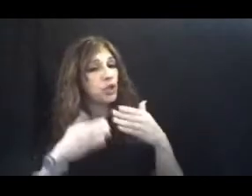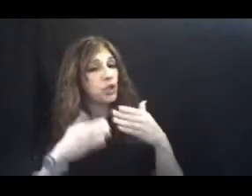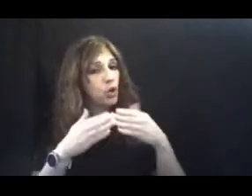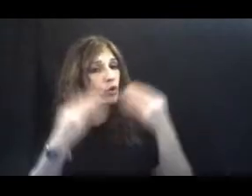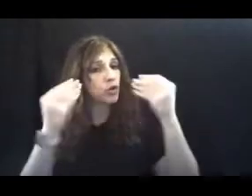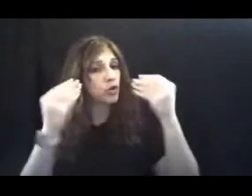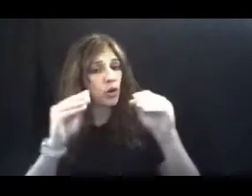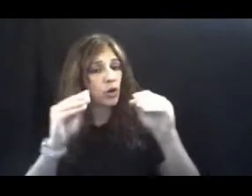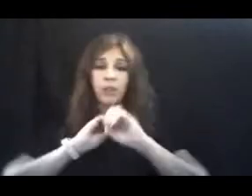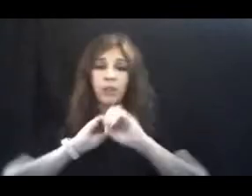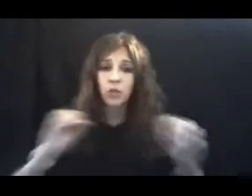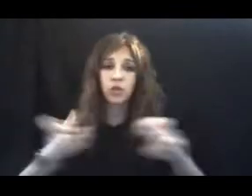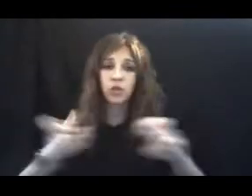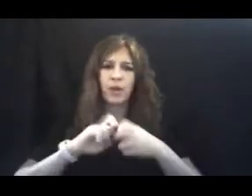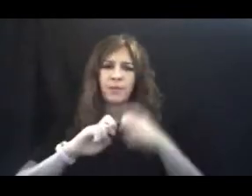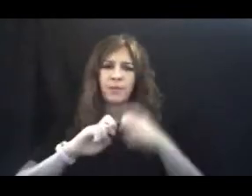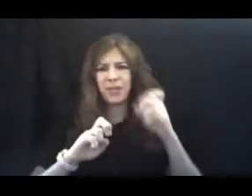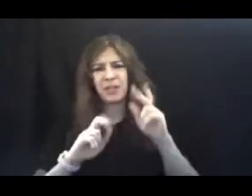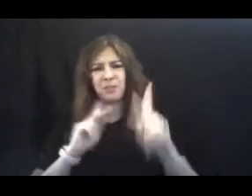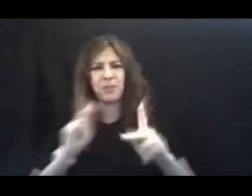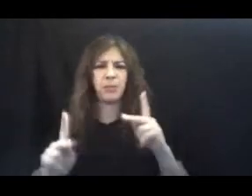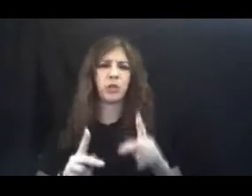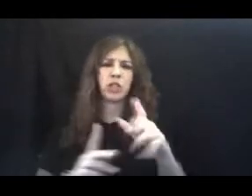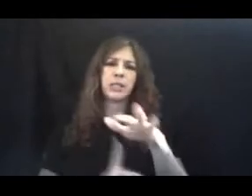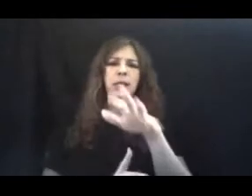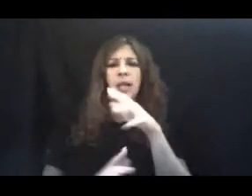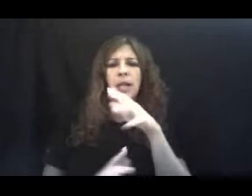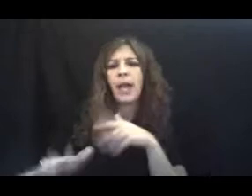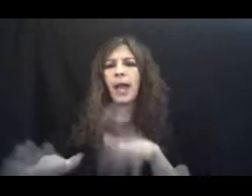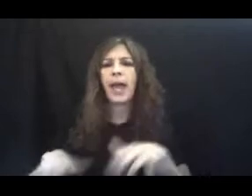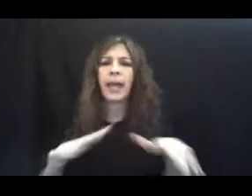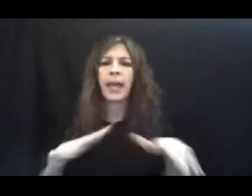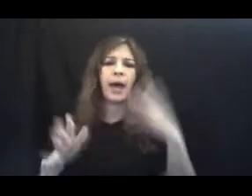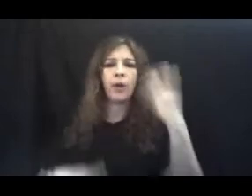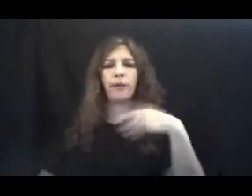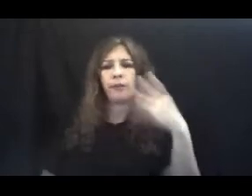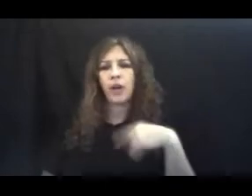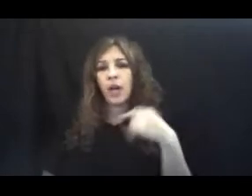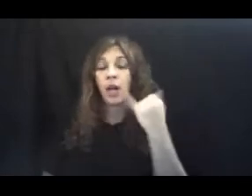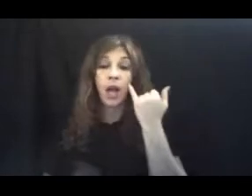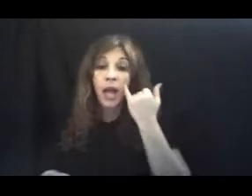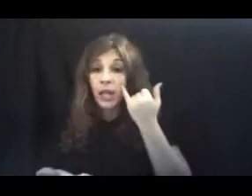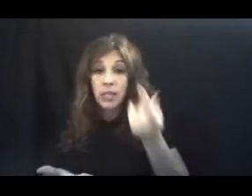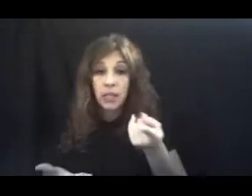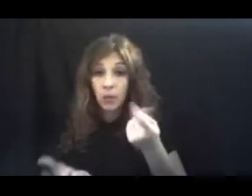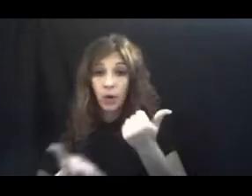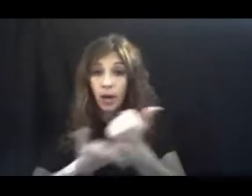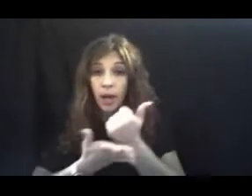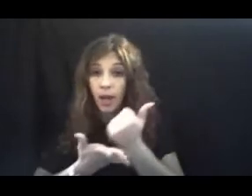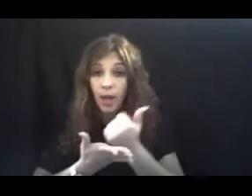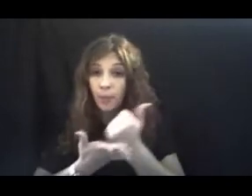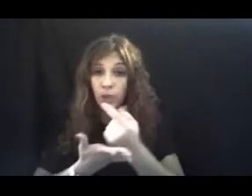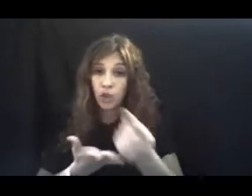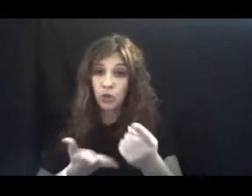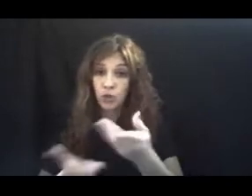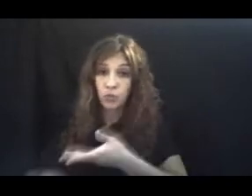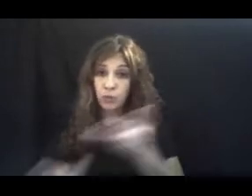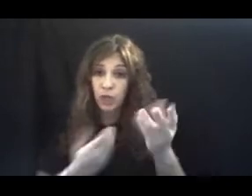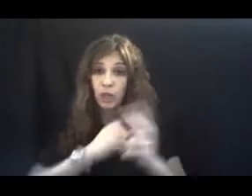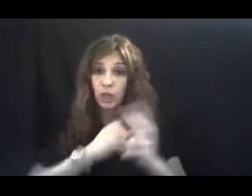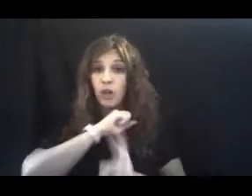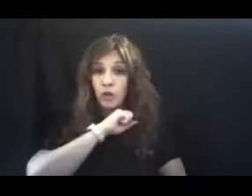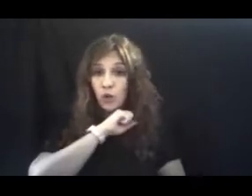did not just hang out from there unless they offered to help you take your groceries home, because you would end up with too